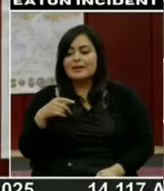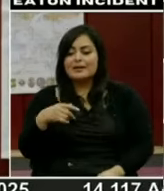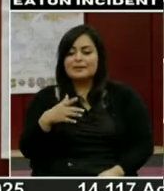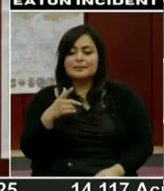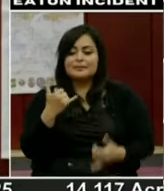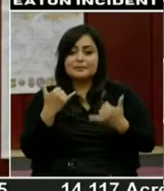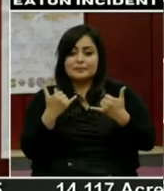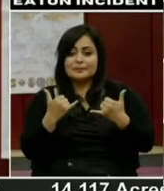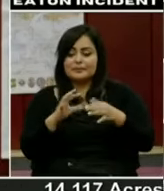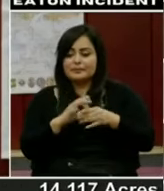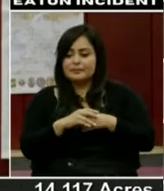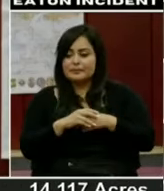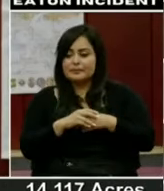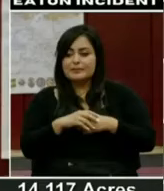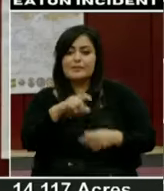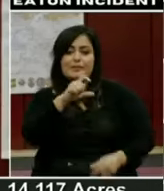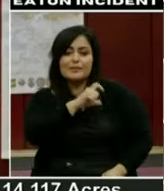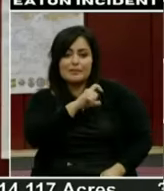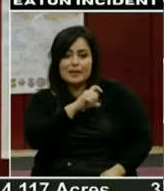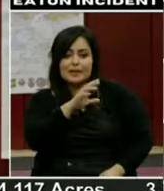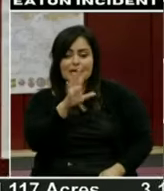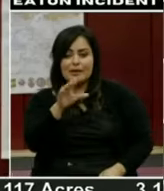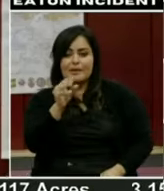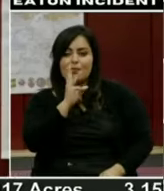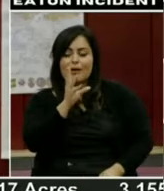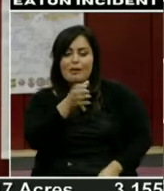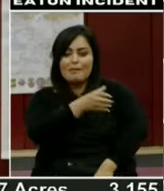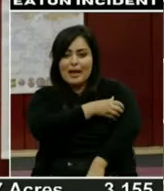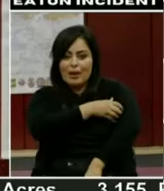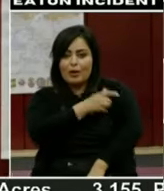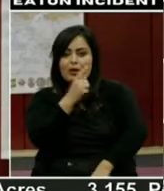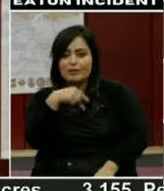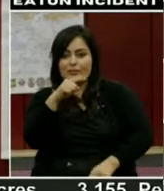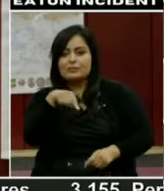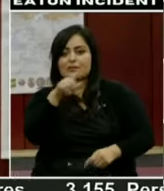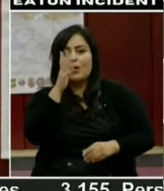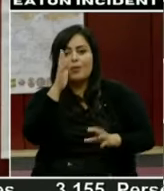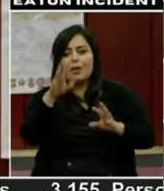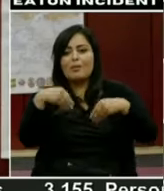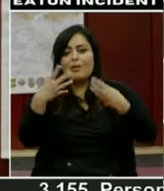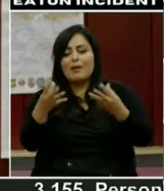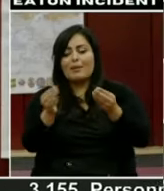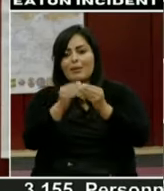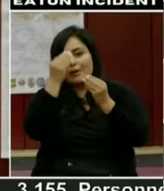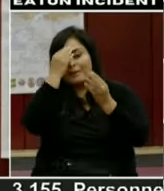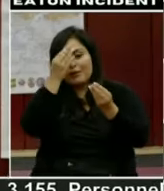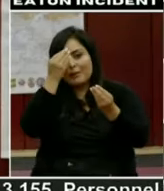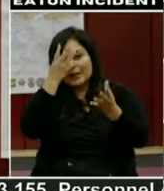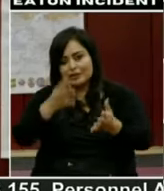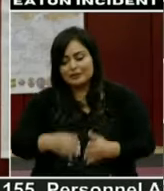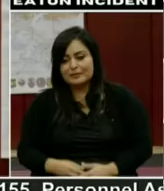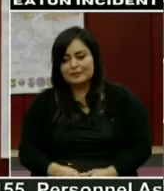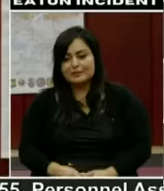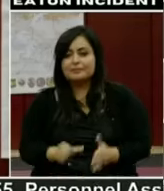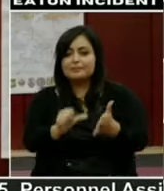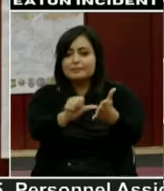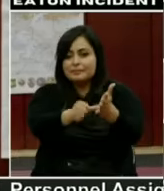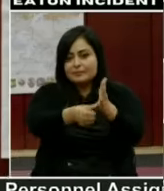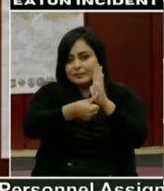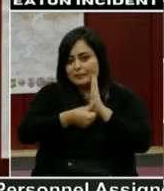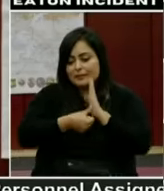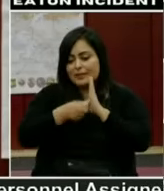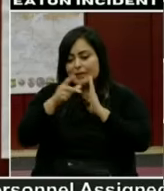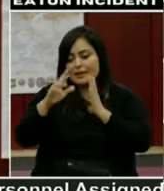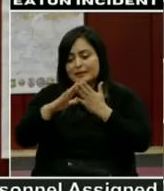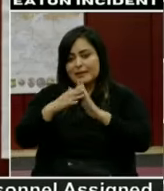of police and water power to provide some important information. I want to reiterate that the city of Pasadena